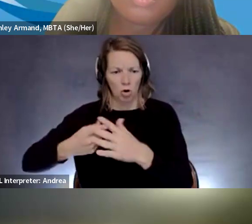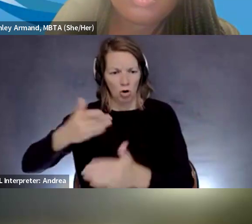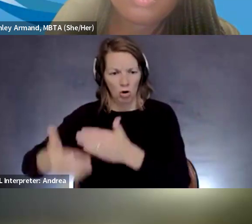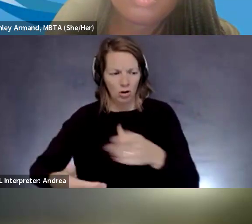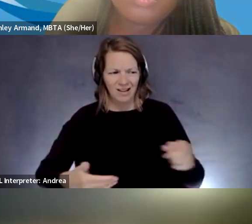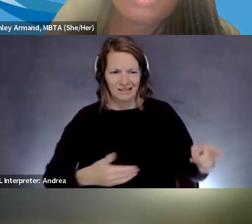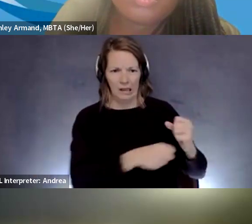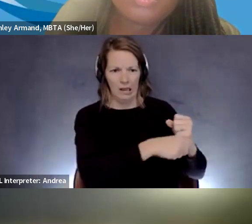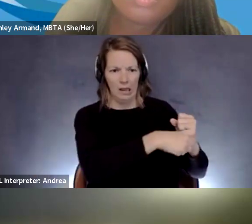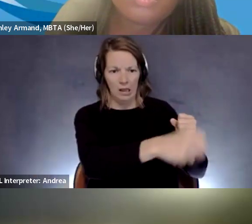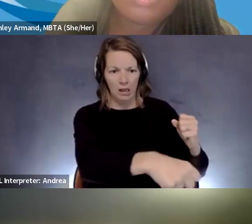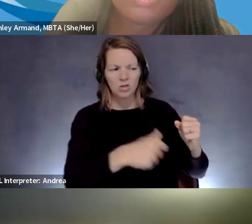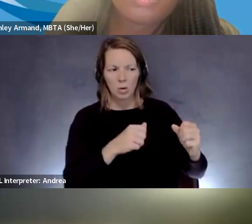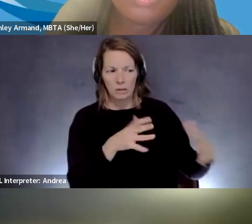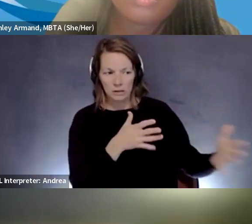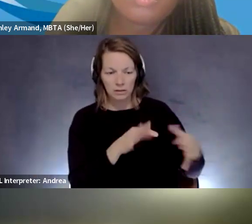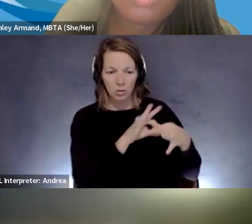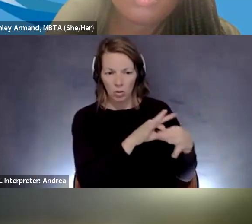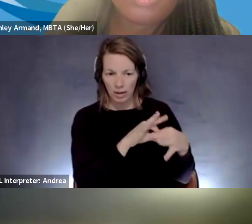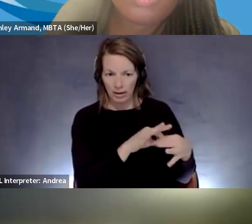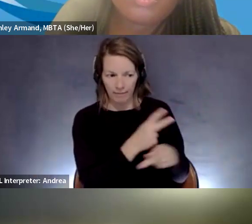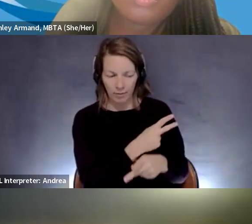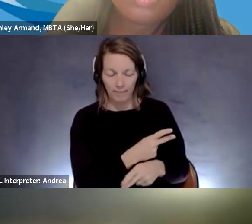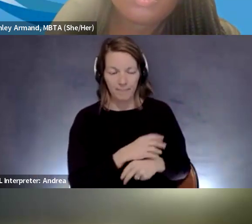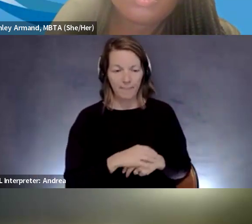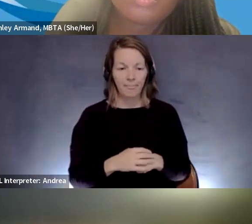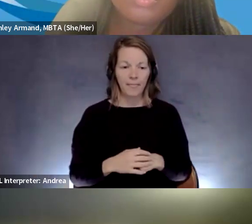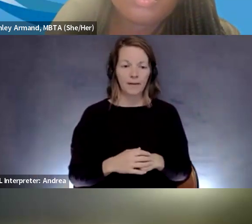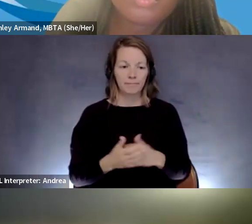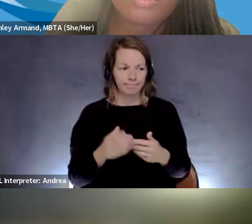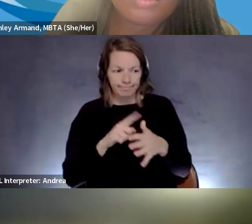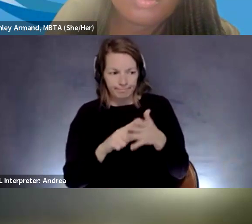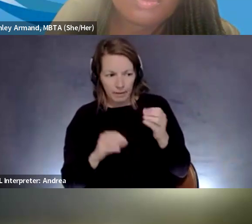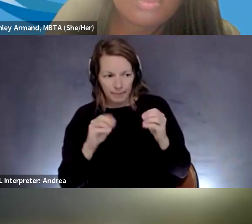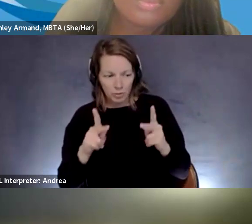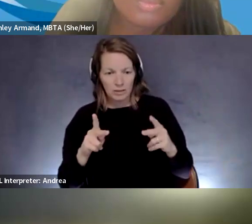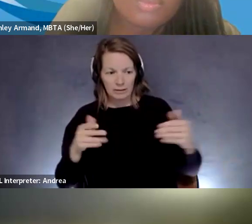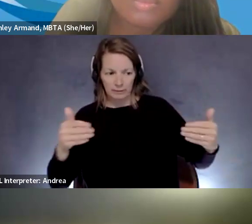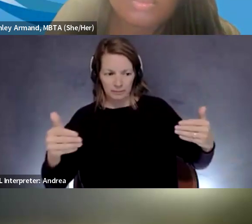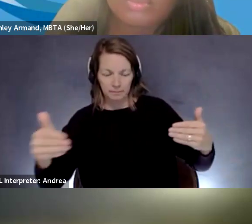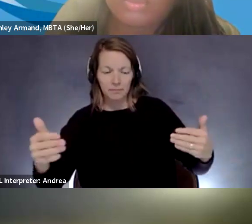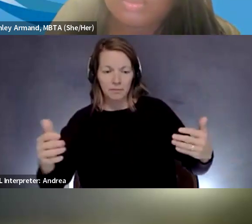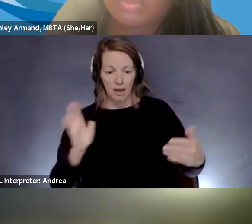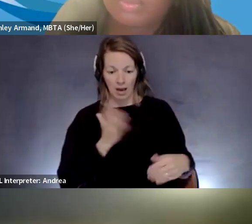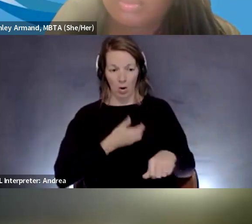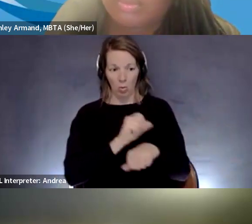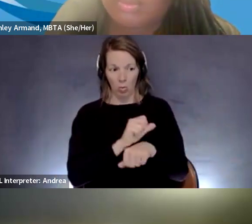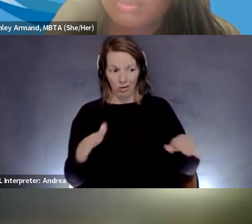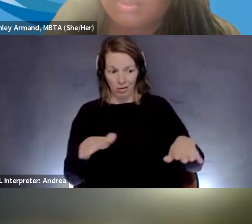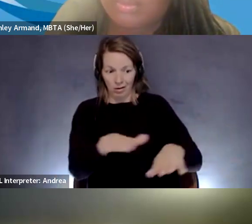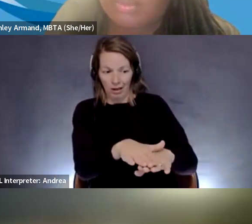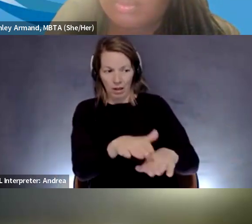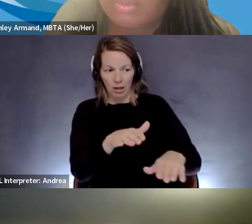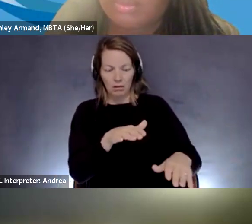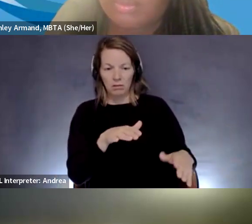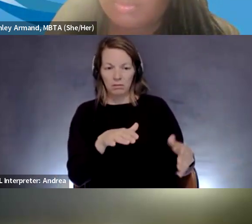we're continuing to coordinate with them. And look for opportunities of where, maybe our work overlaps, and it kind of lessens